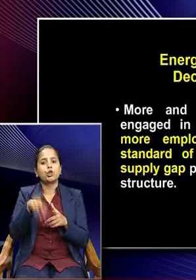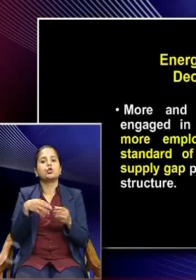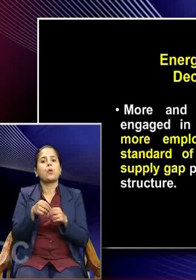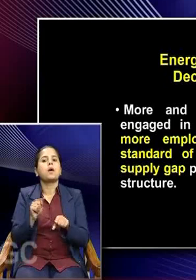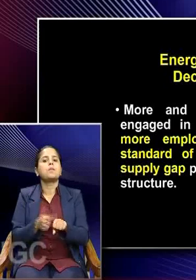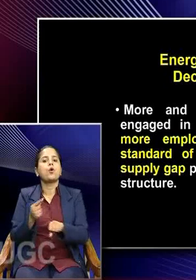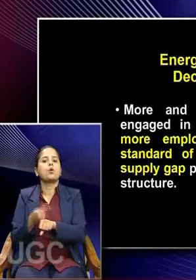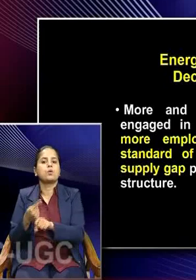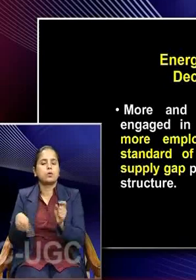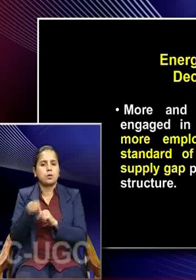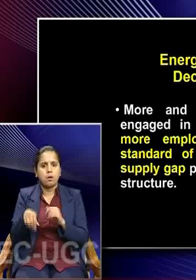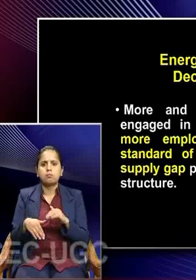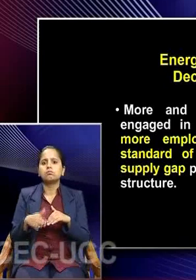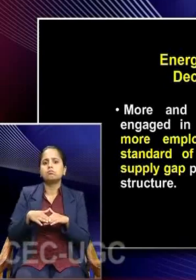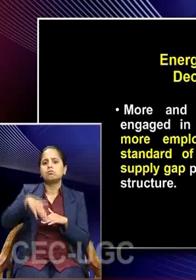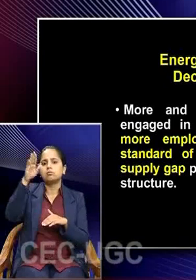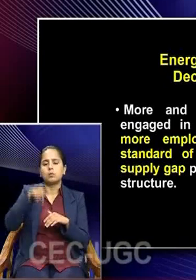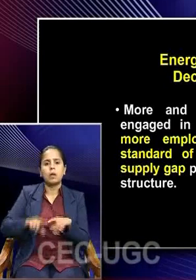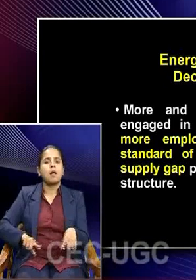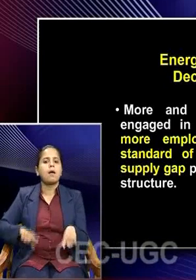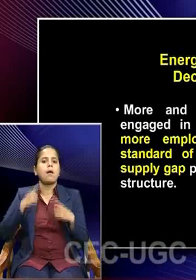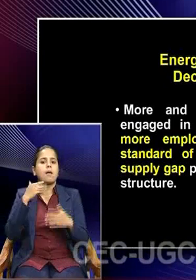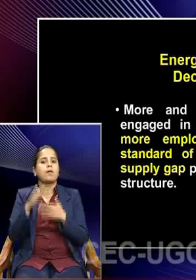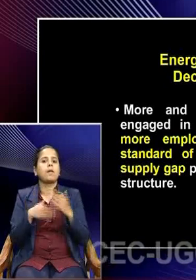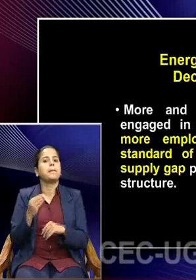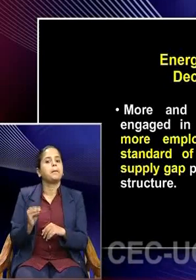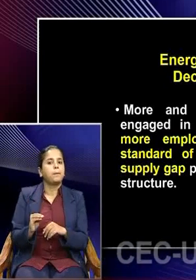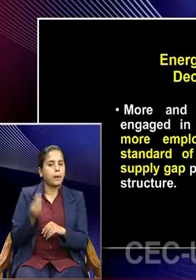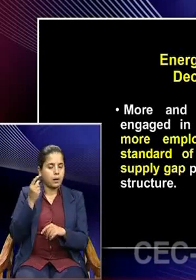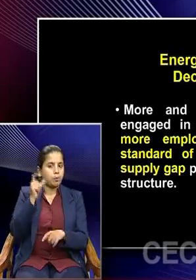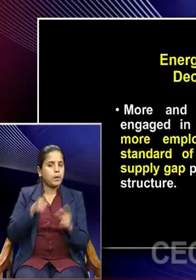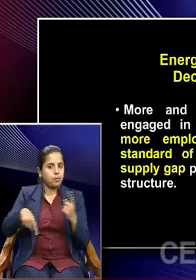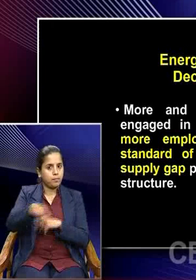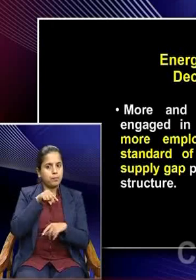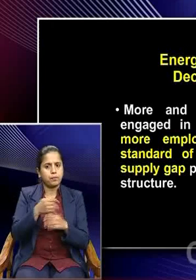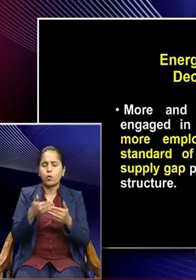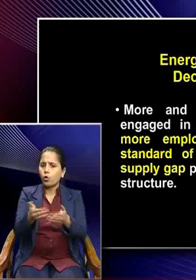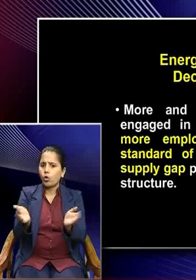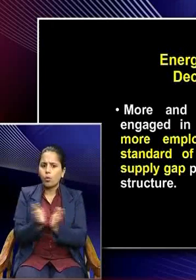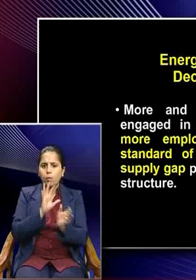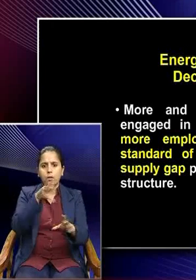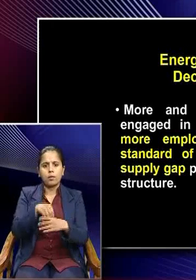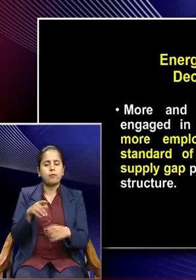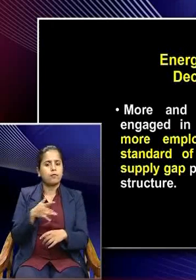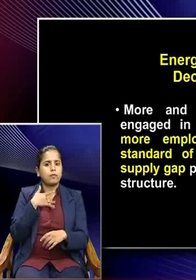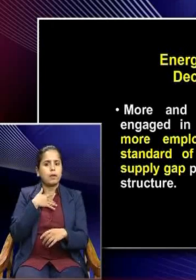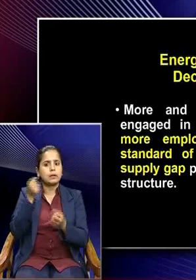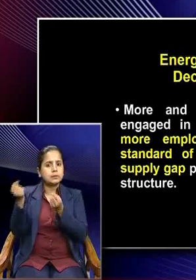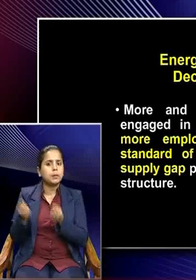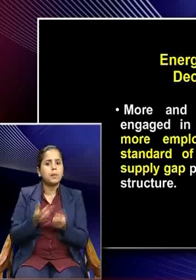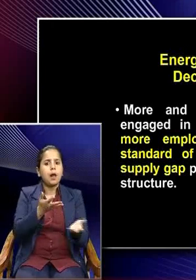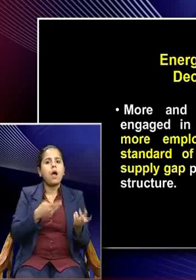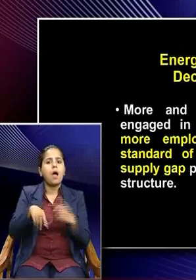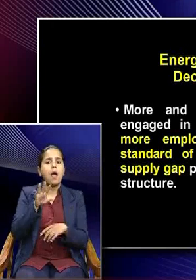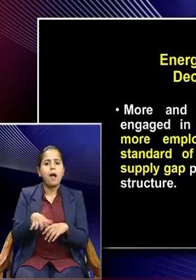opportunities, improving the standard of living people in the communities, and filling the supply gap